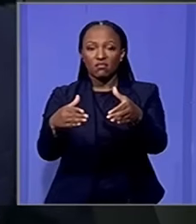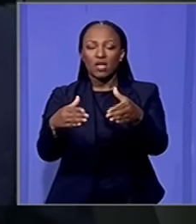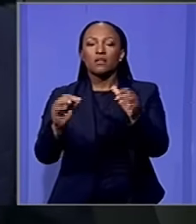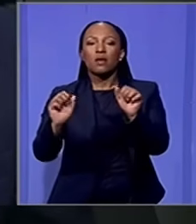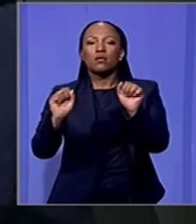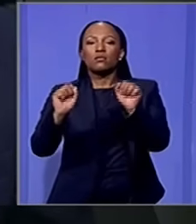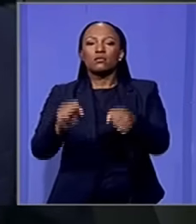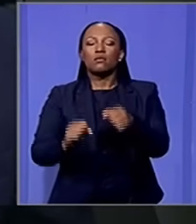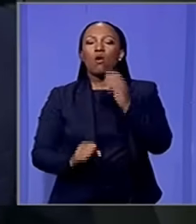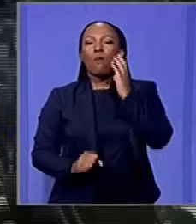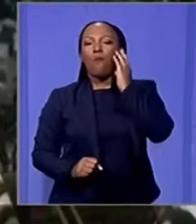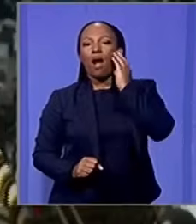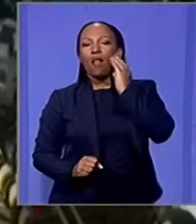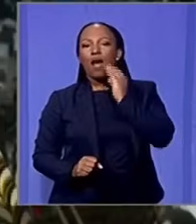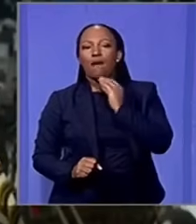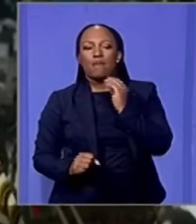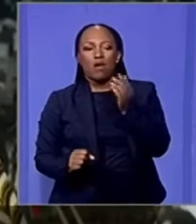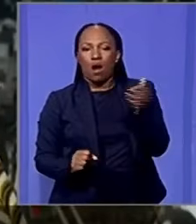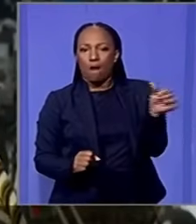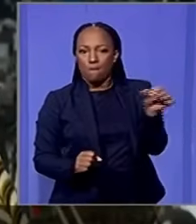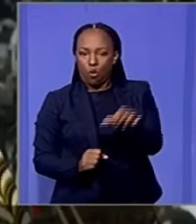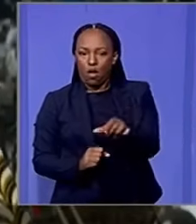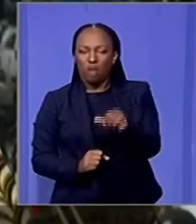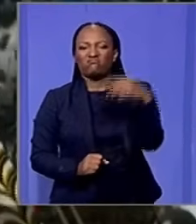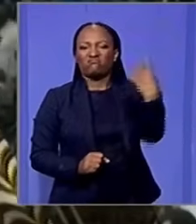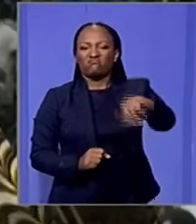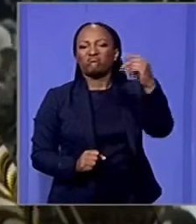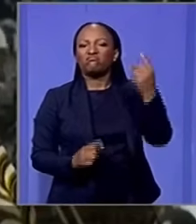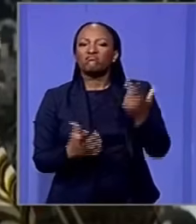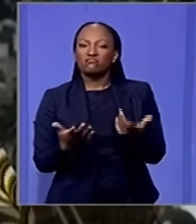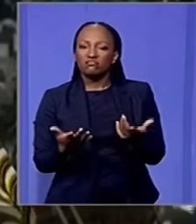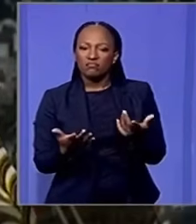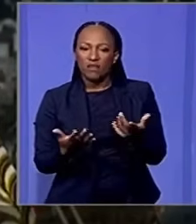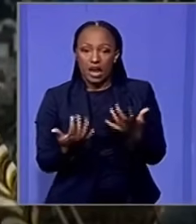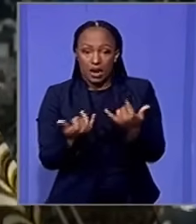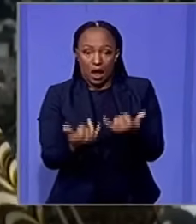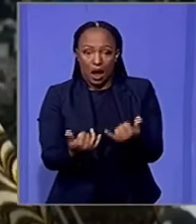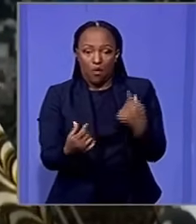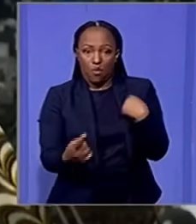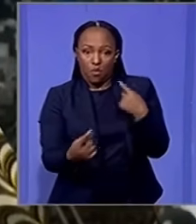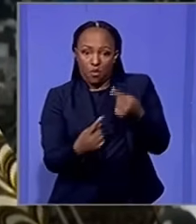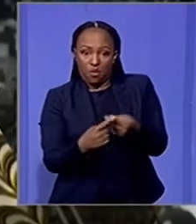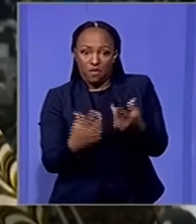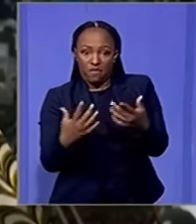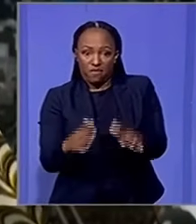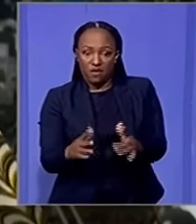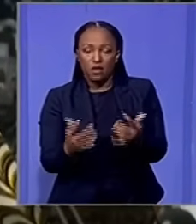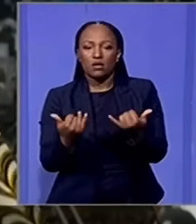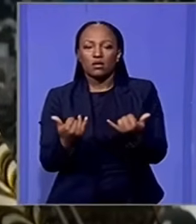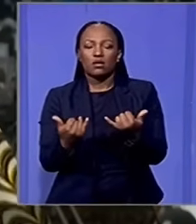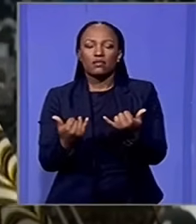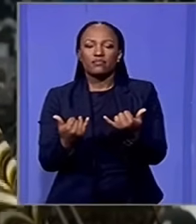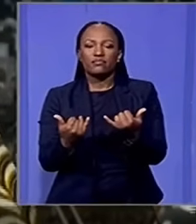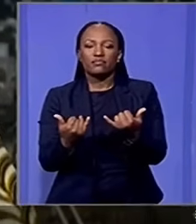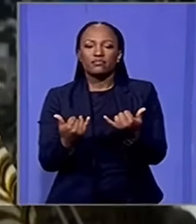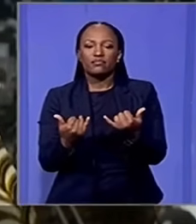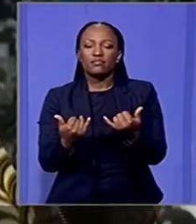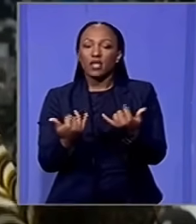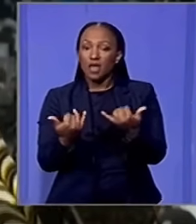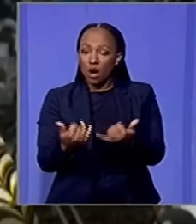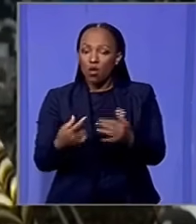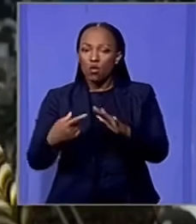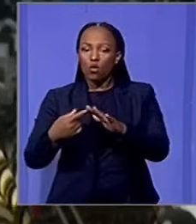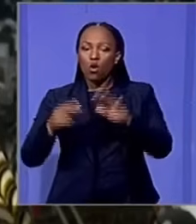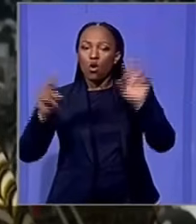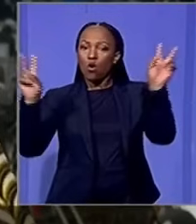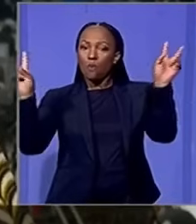yo a boe ka tšhutša nna ke re ga di le mo re fitlhileng re ne le load shedding